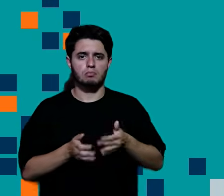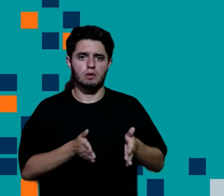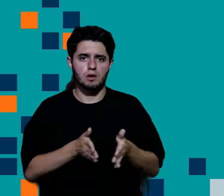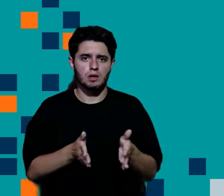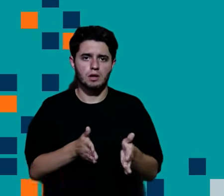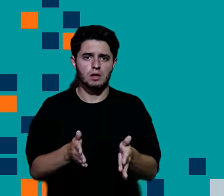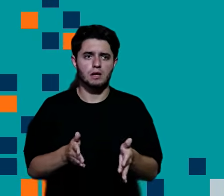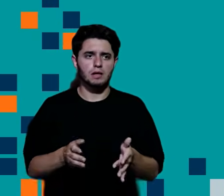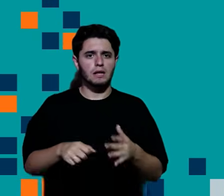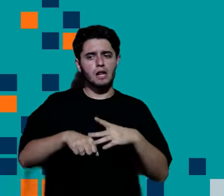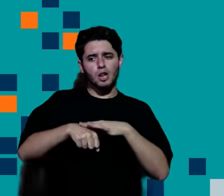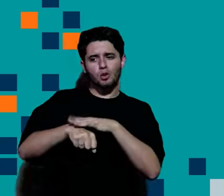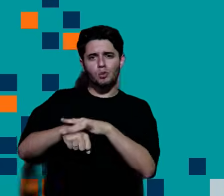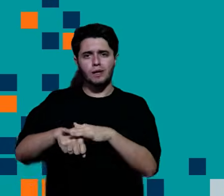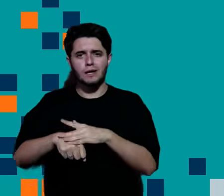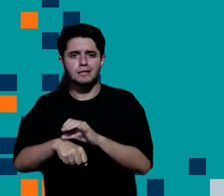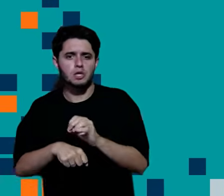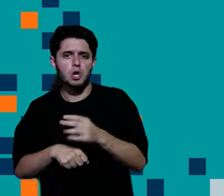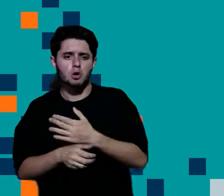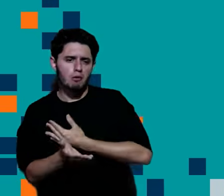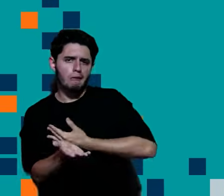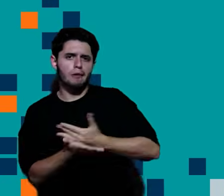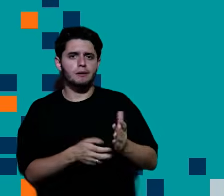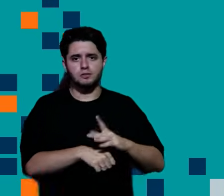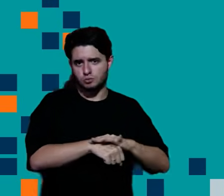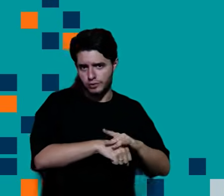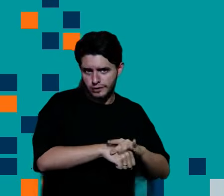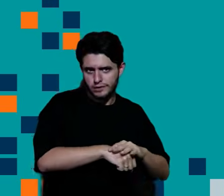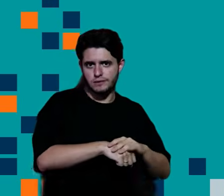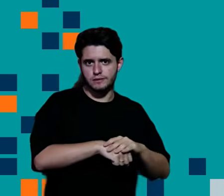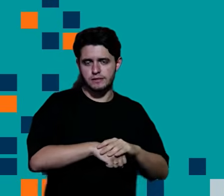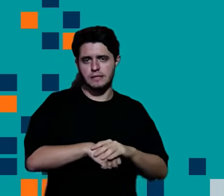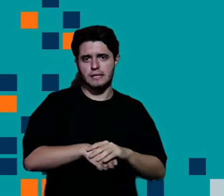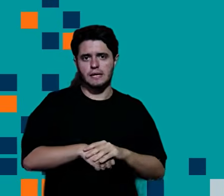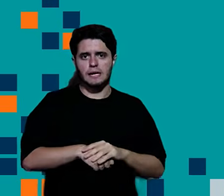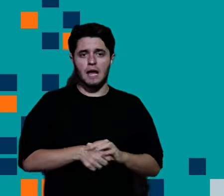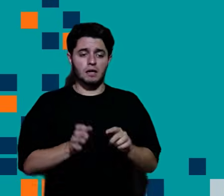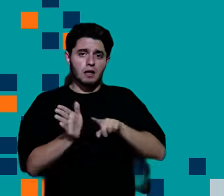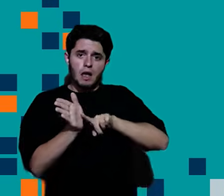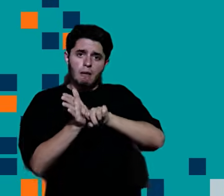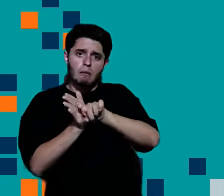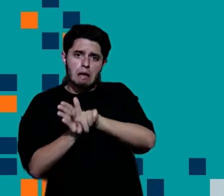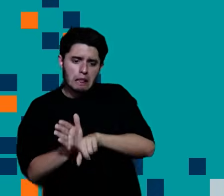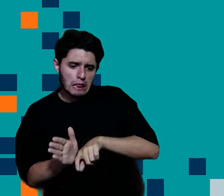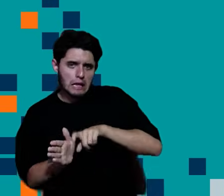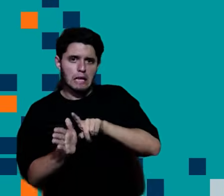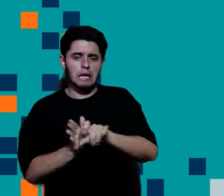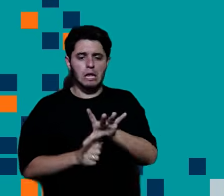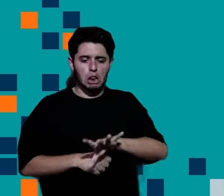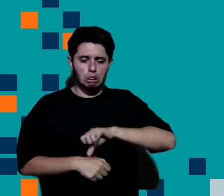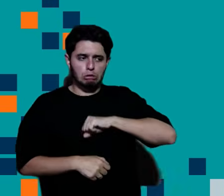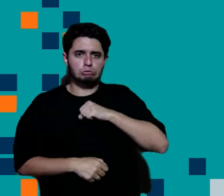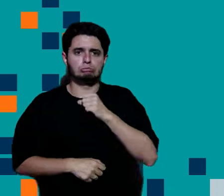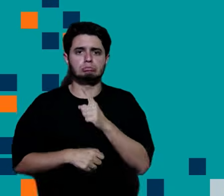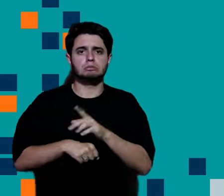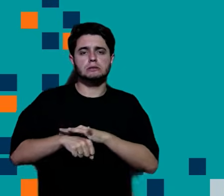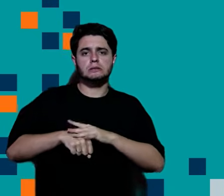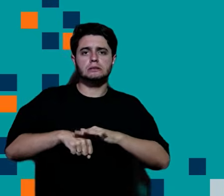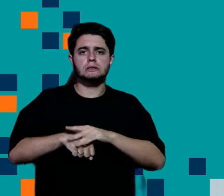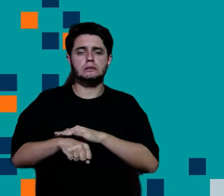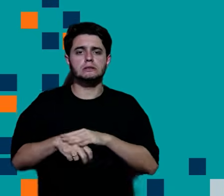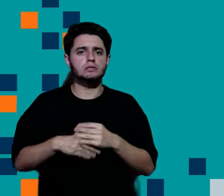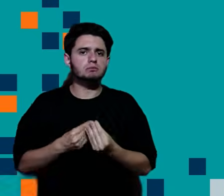meaning disease and the origins of disease. Yet historically, for 2,000 years of human history, we